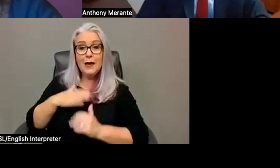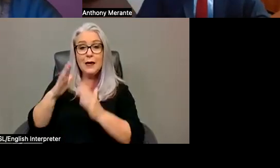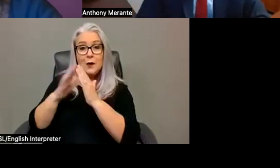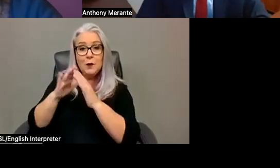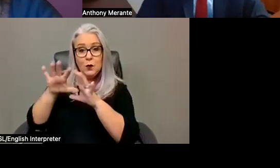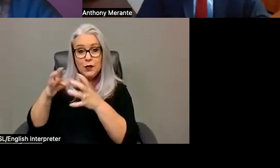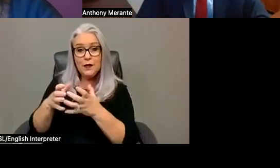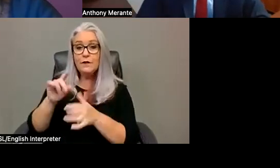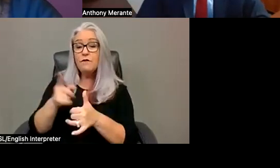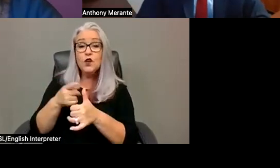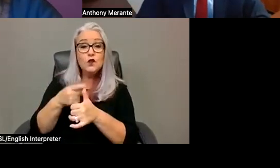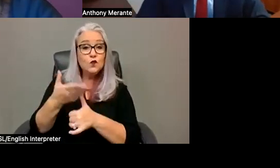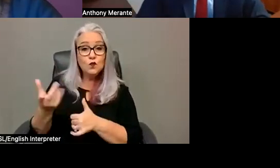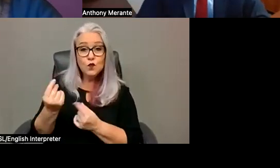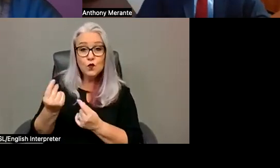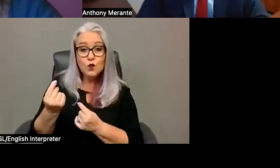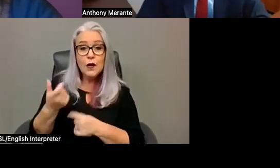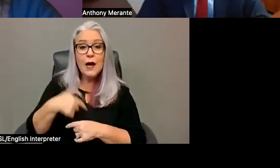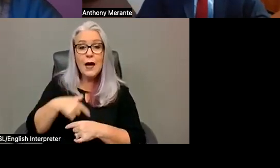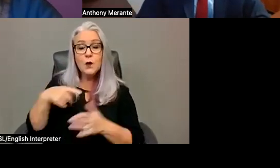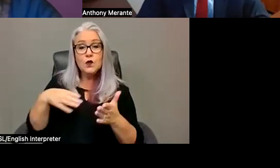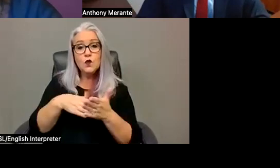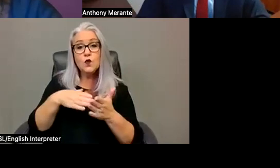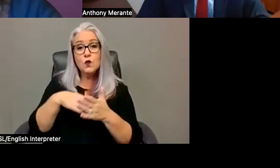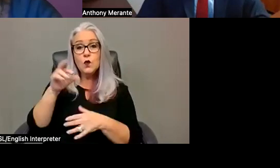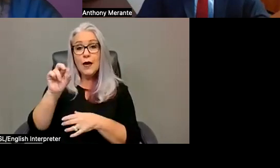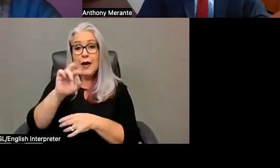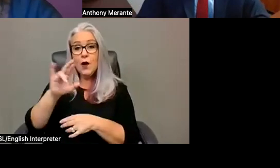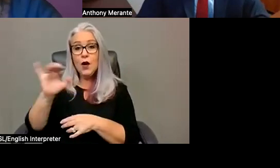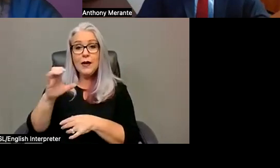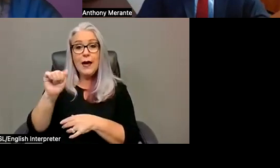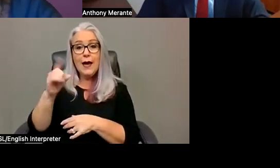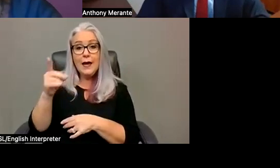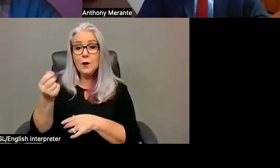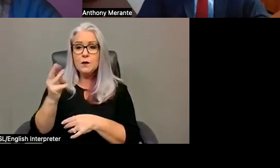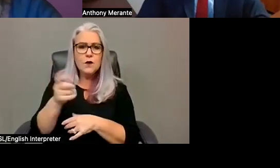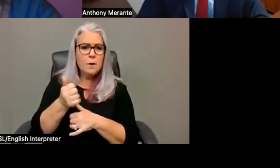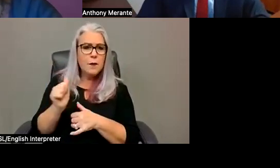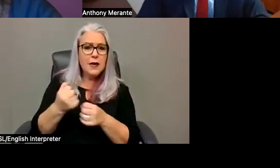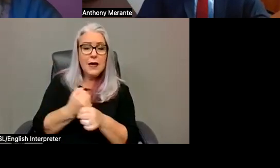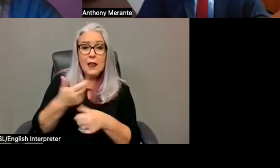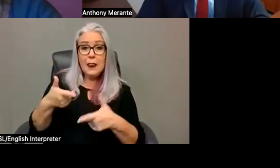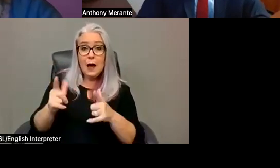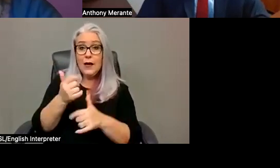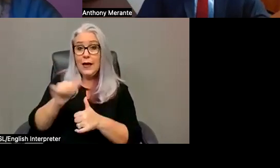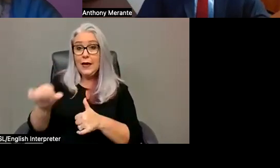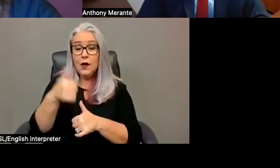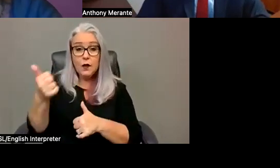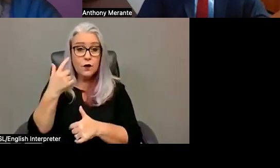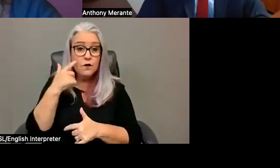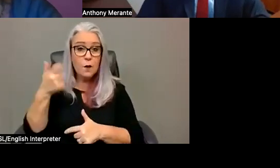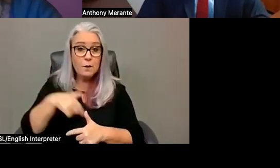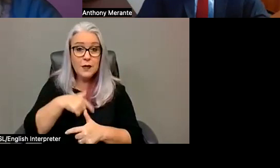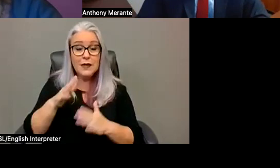as mayor is I would sue Eric Adams and Kathy Hochul from preventing any others from coming into this city. I'm not against